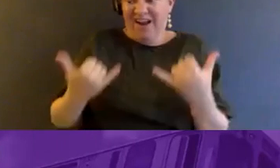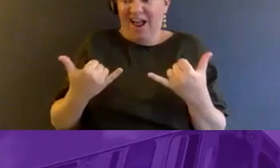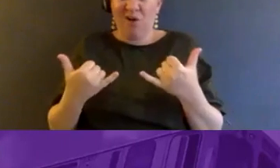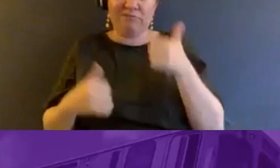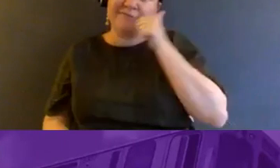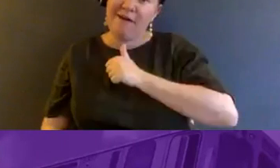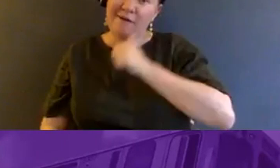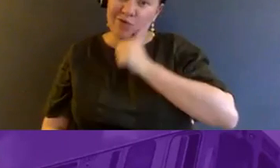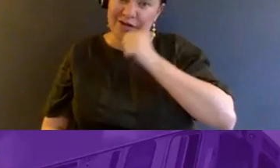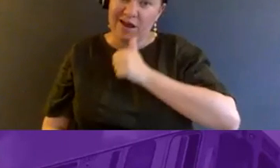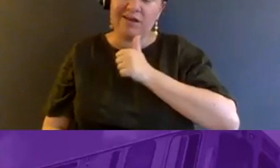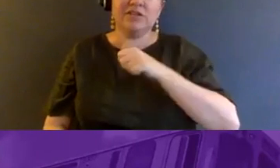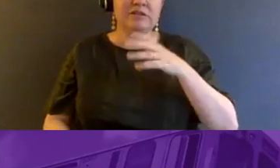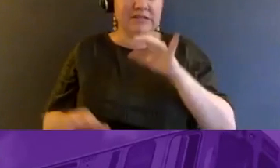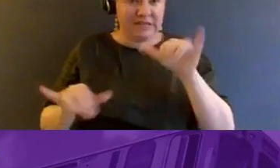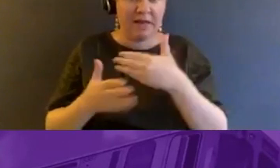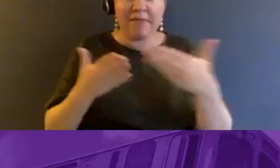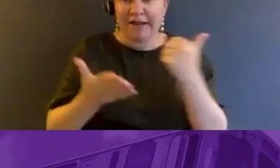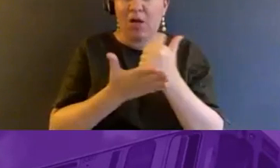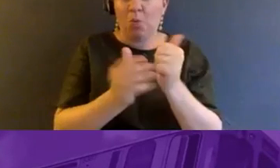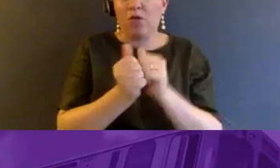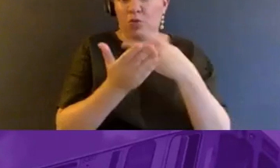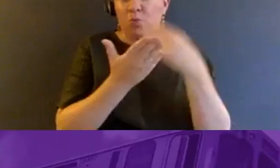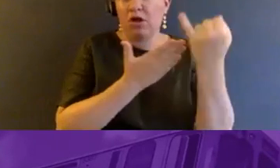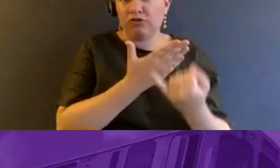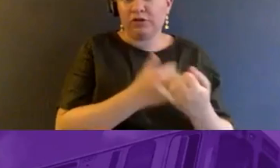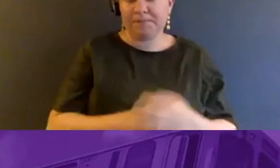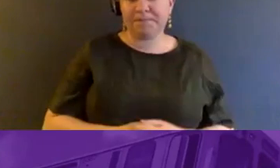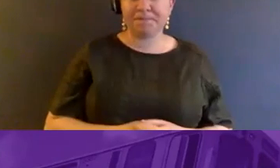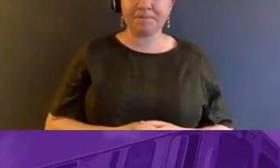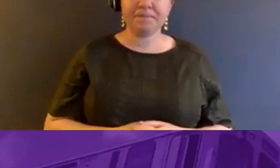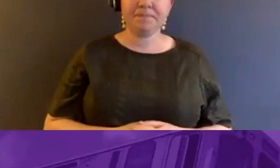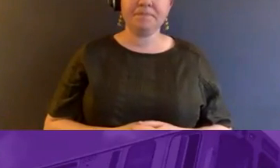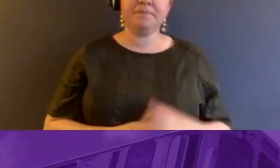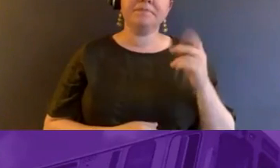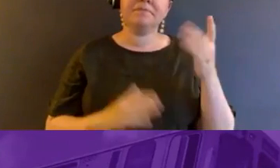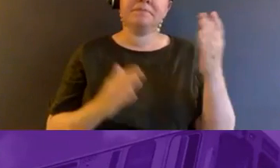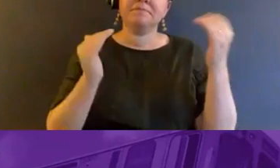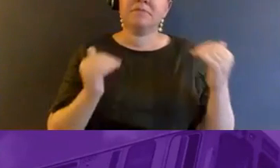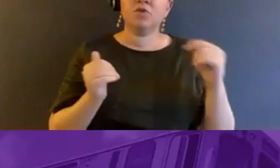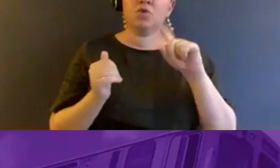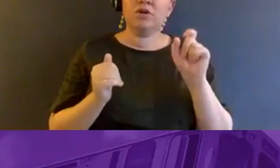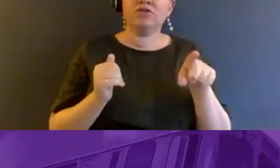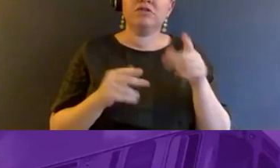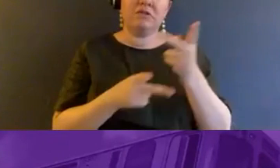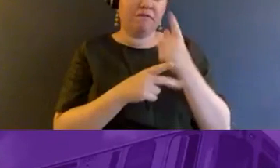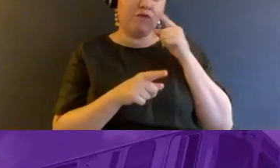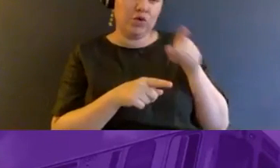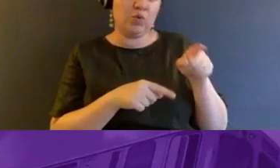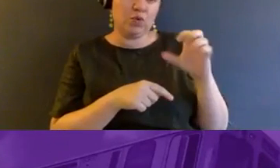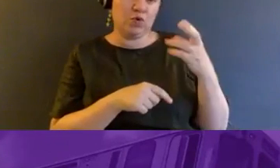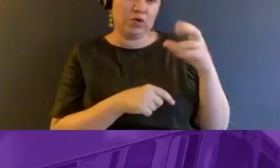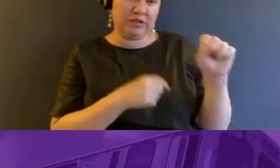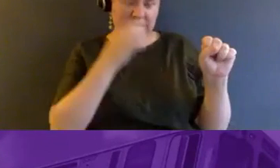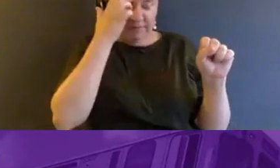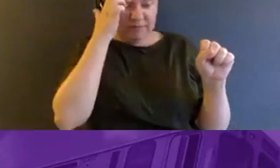project to move it forward. Thanks, Chris. All right, the next question, I'm going to keep it with you, Chris.